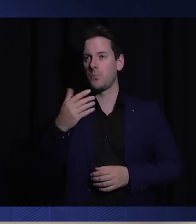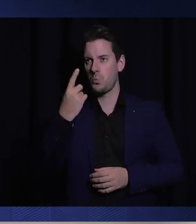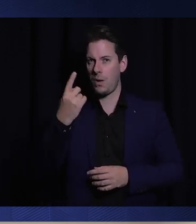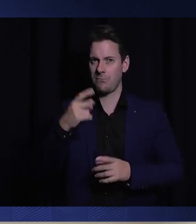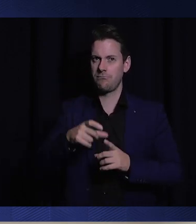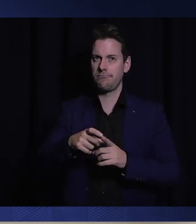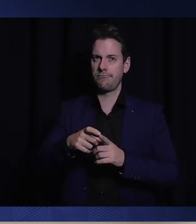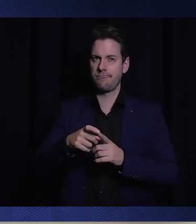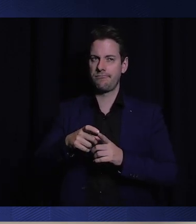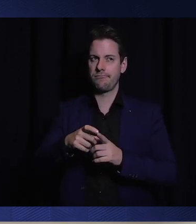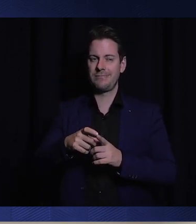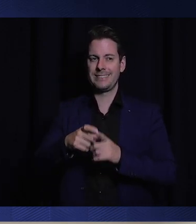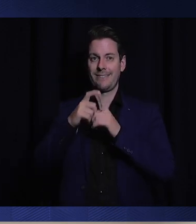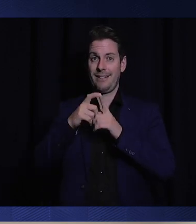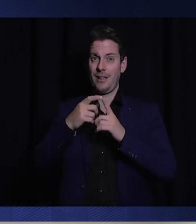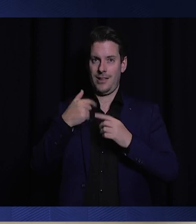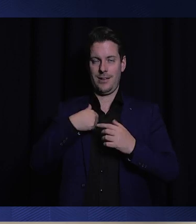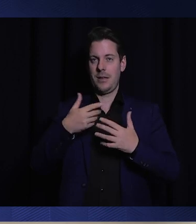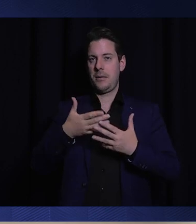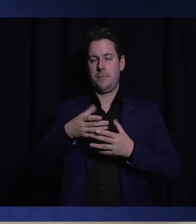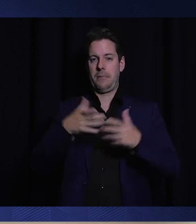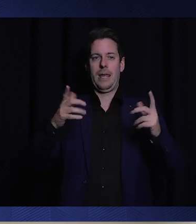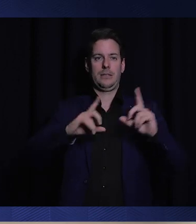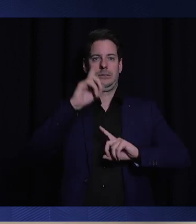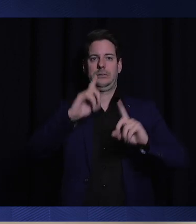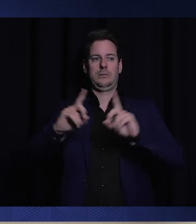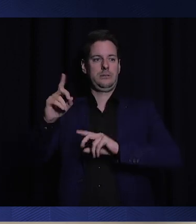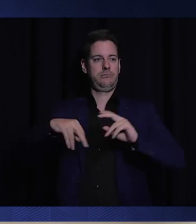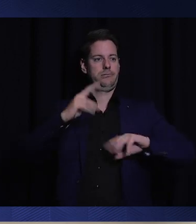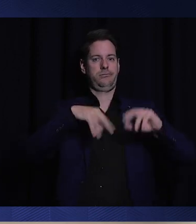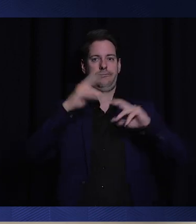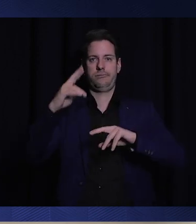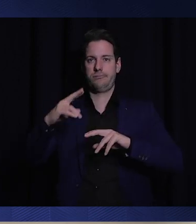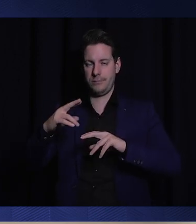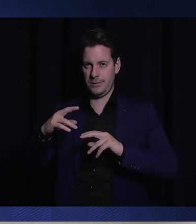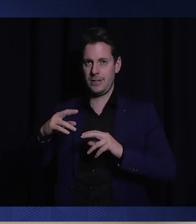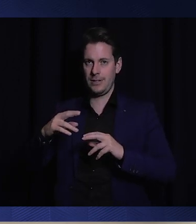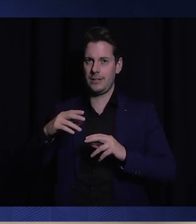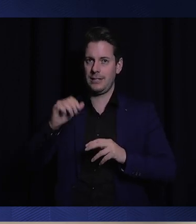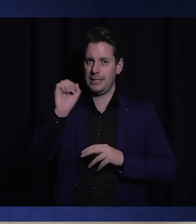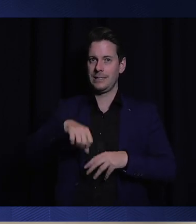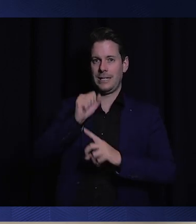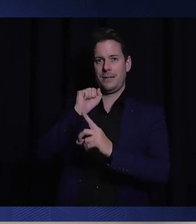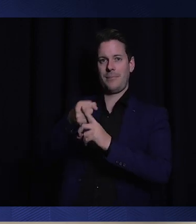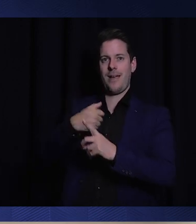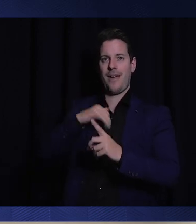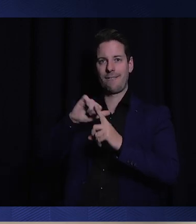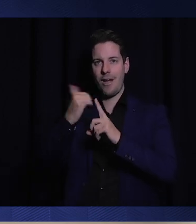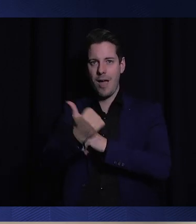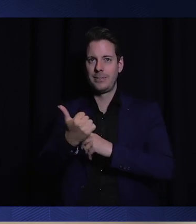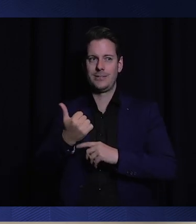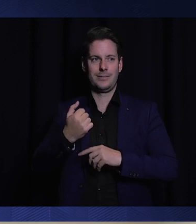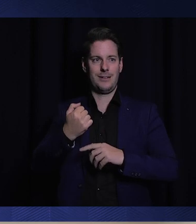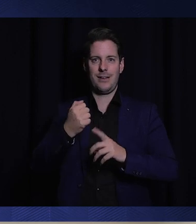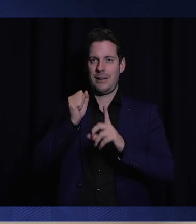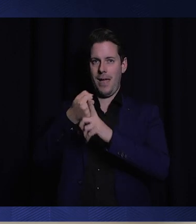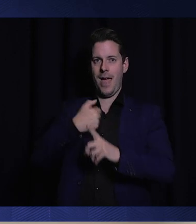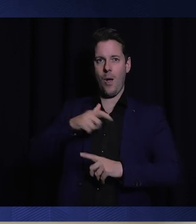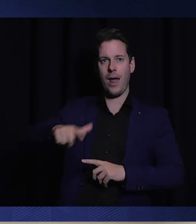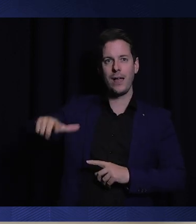lost. The notion of looking at stakeholder consultation, particularly community consultation,